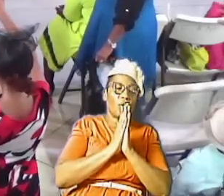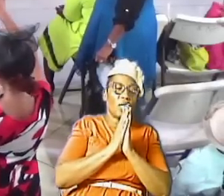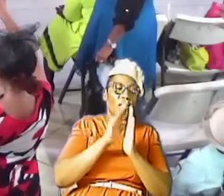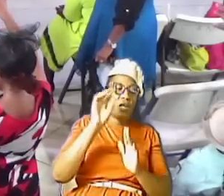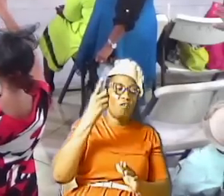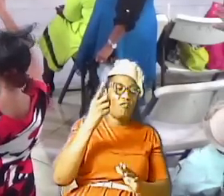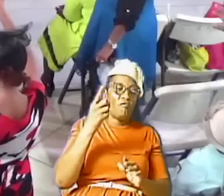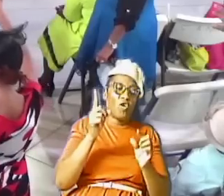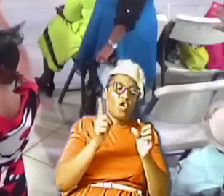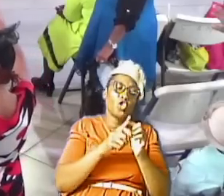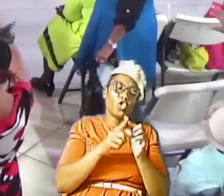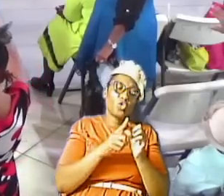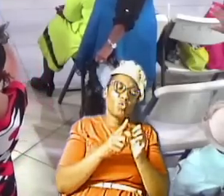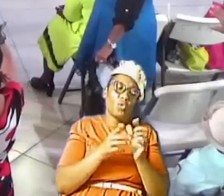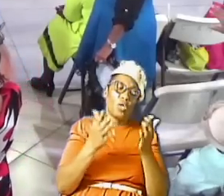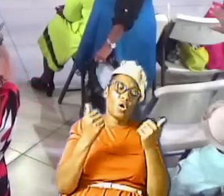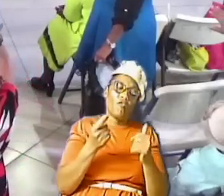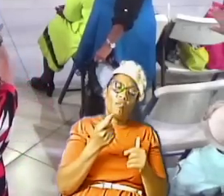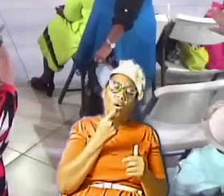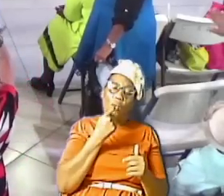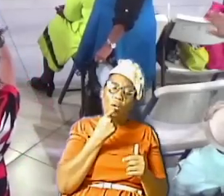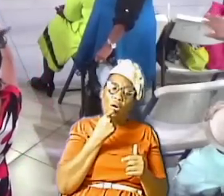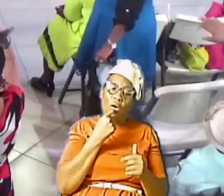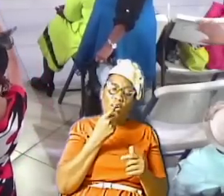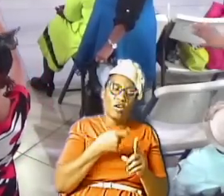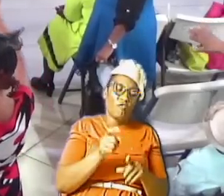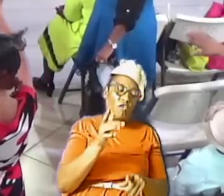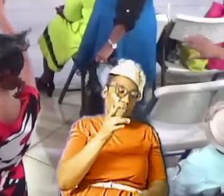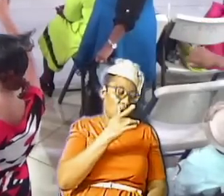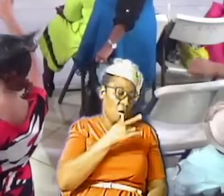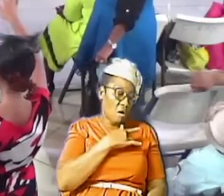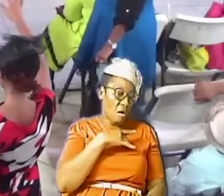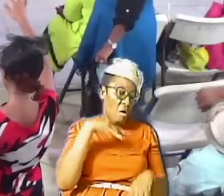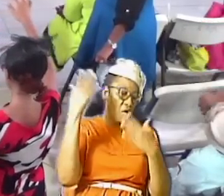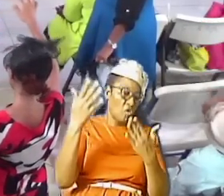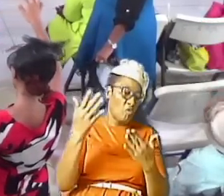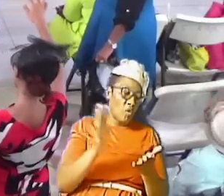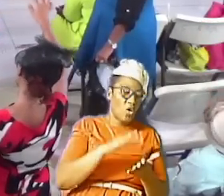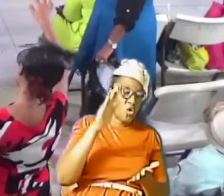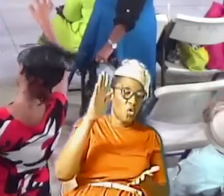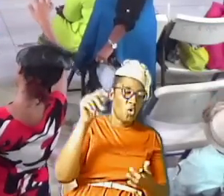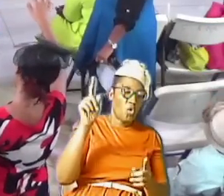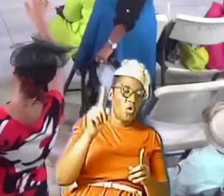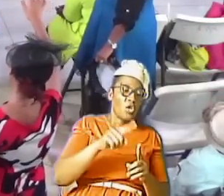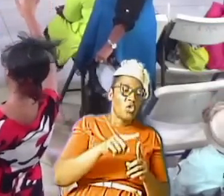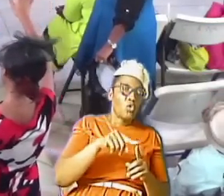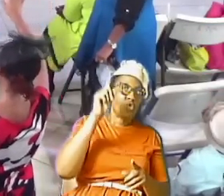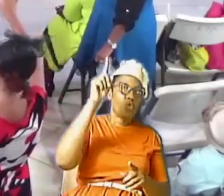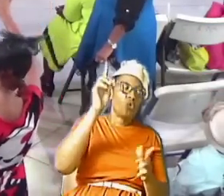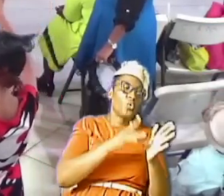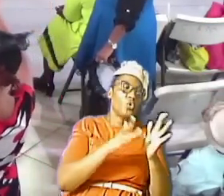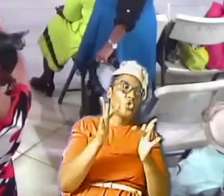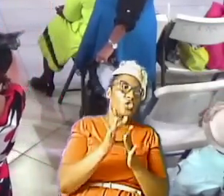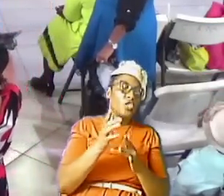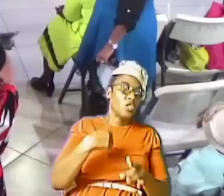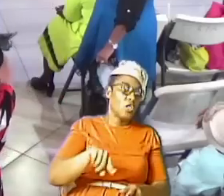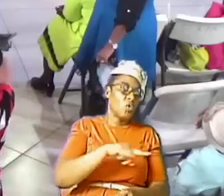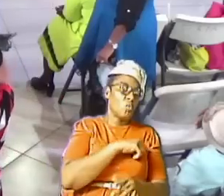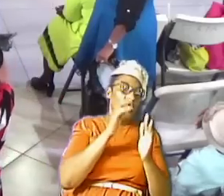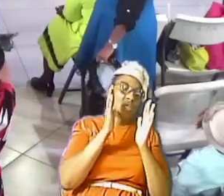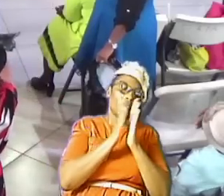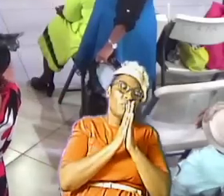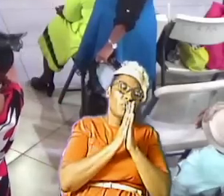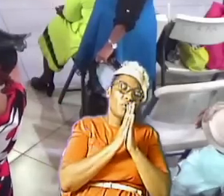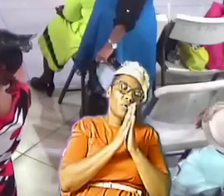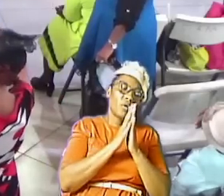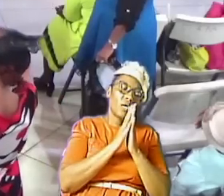first words that will propel through her lips from her heart will bring glory and honor to your name. We pray even